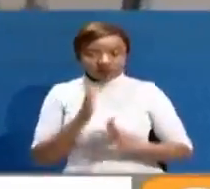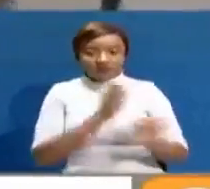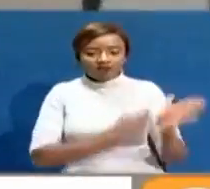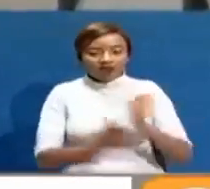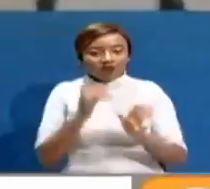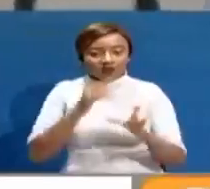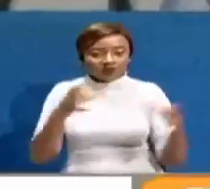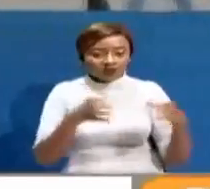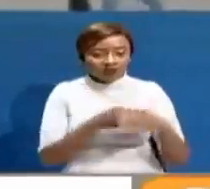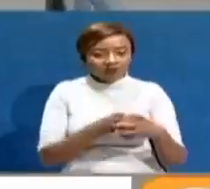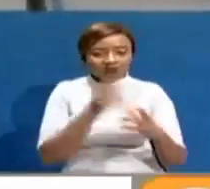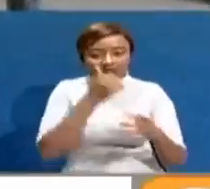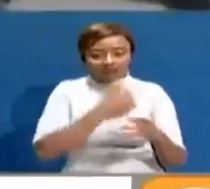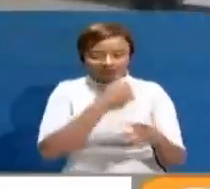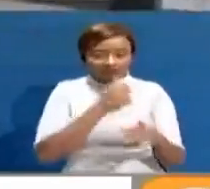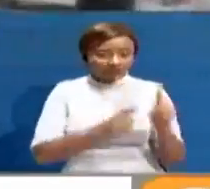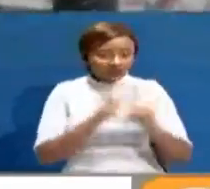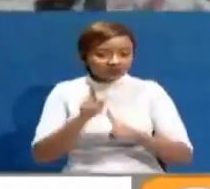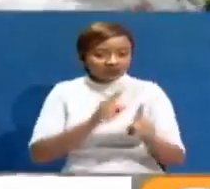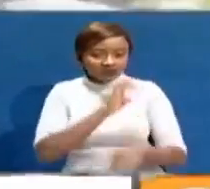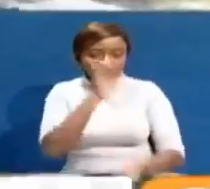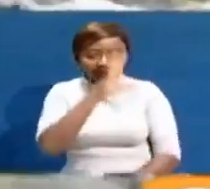firm Private Safaris East Africa.